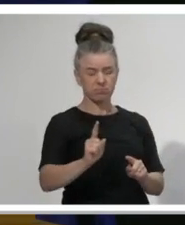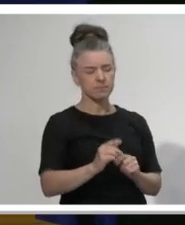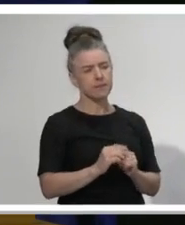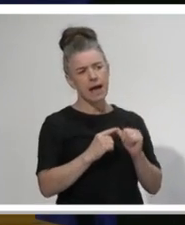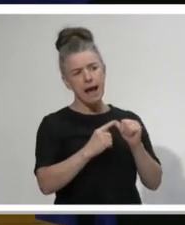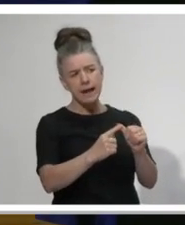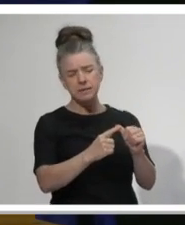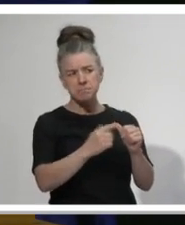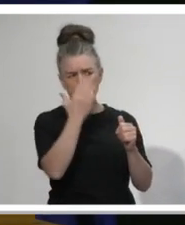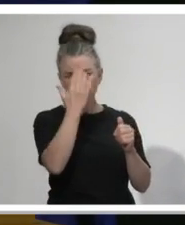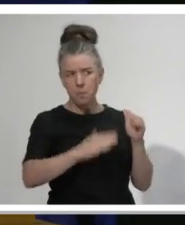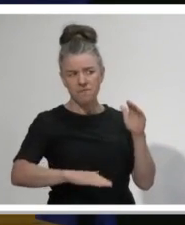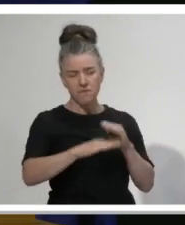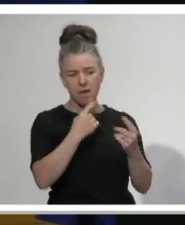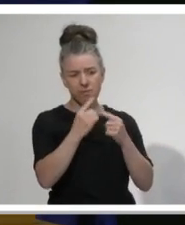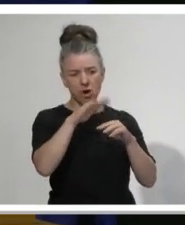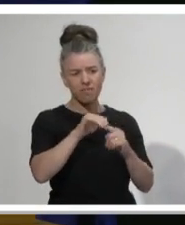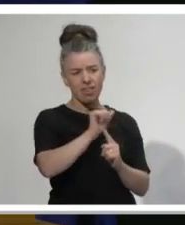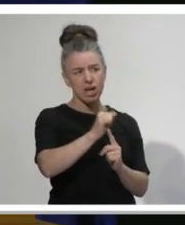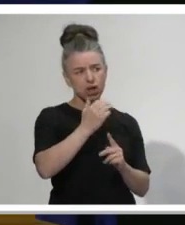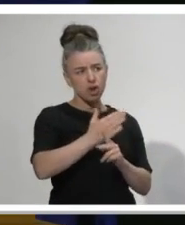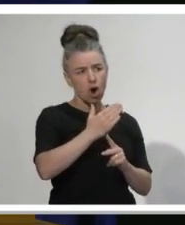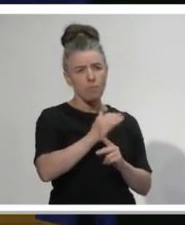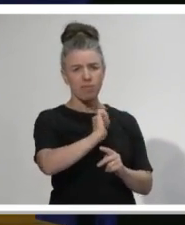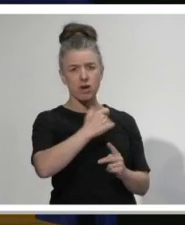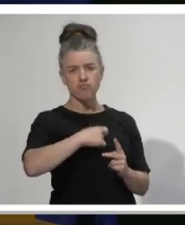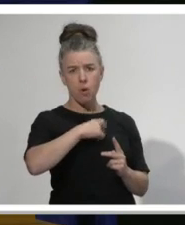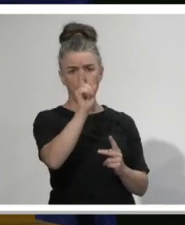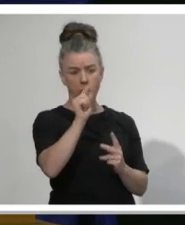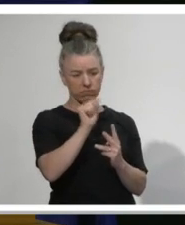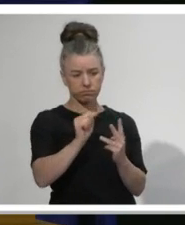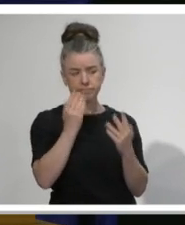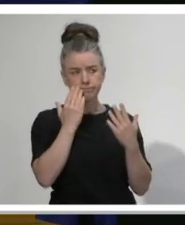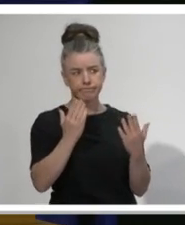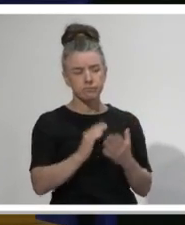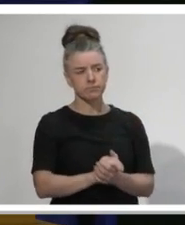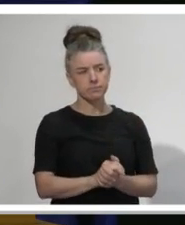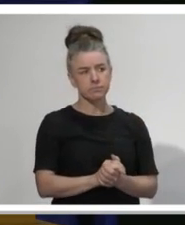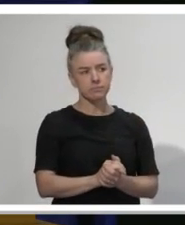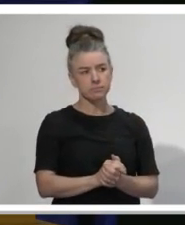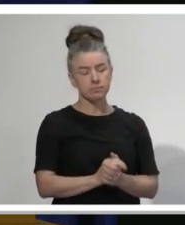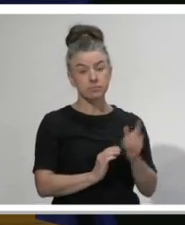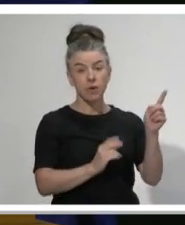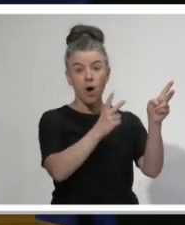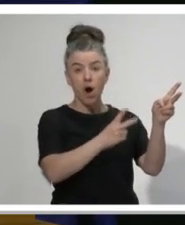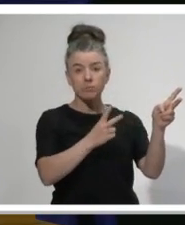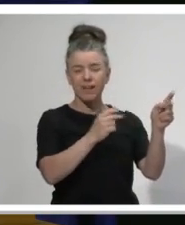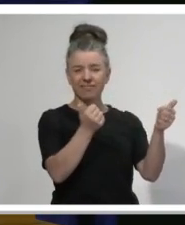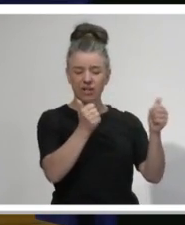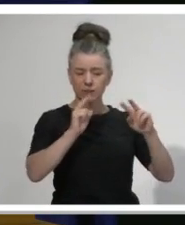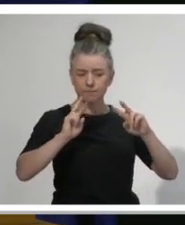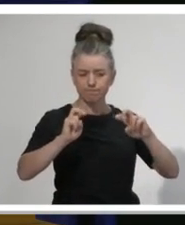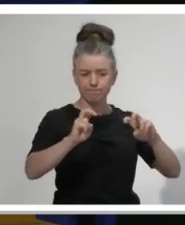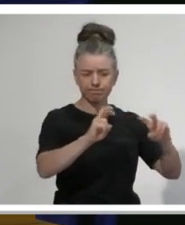exact roles that they had. But the DHB has investigated where they